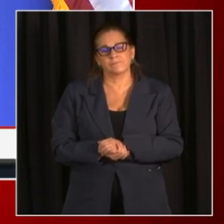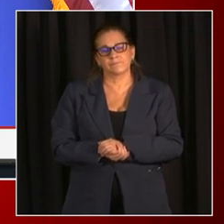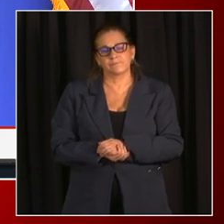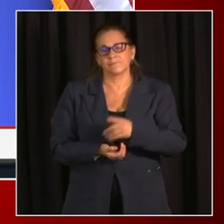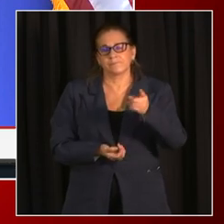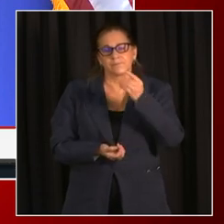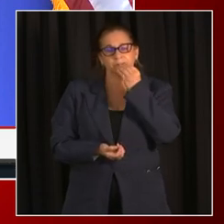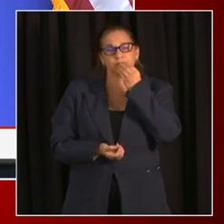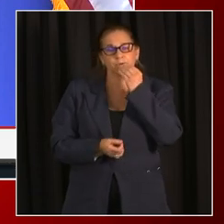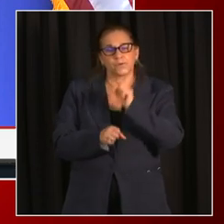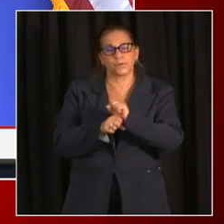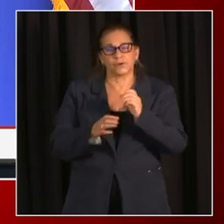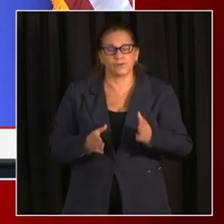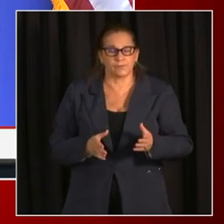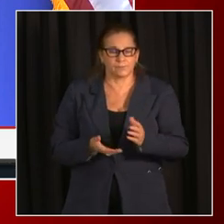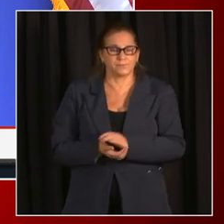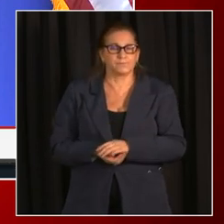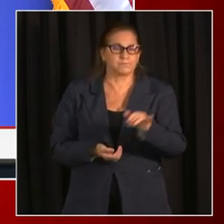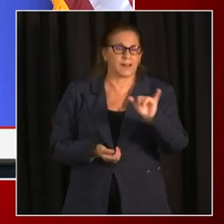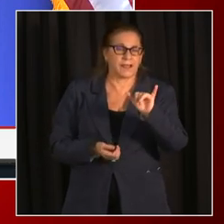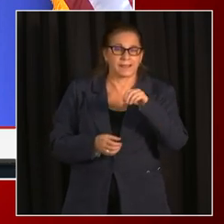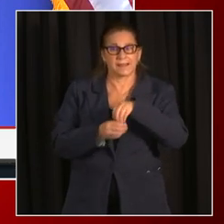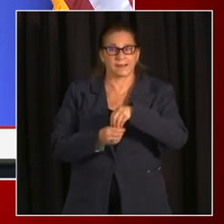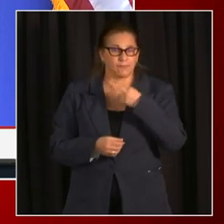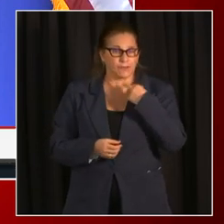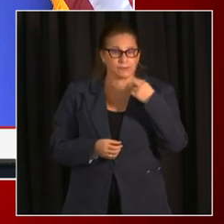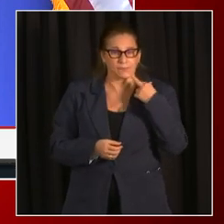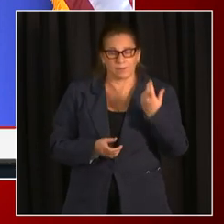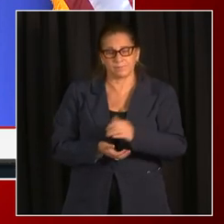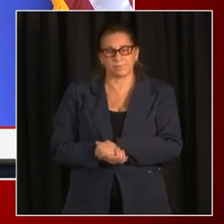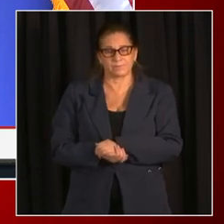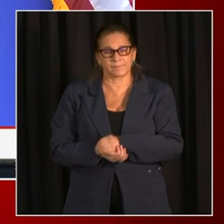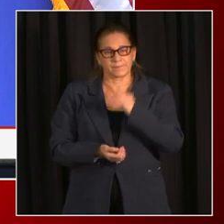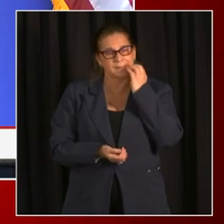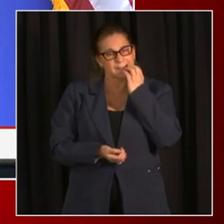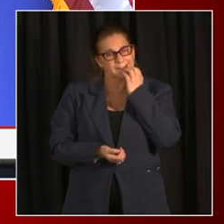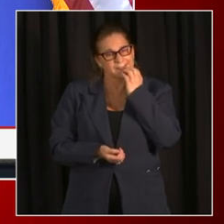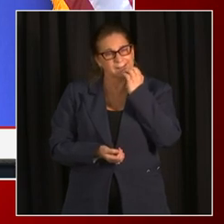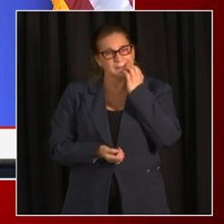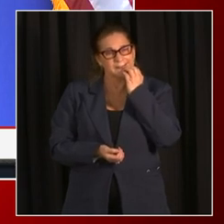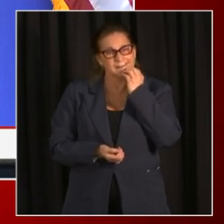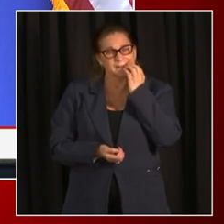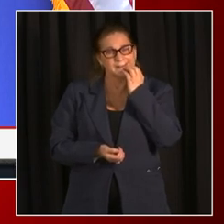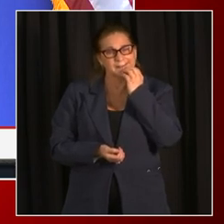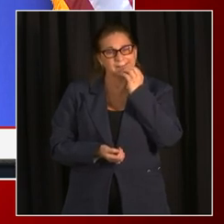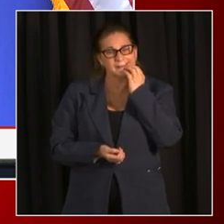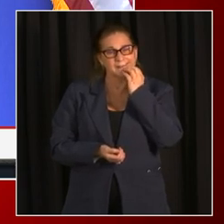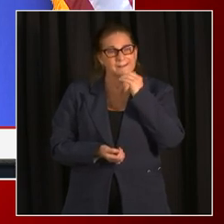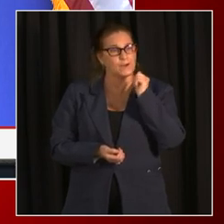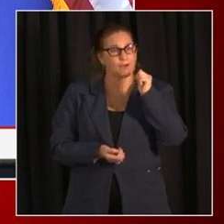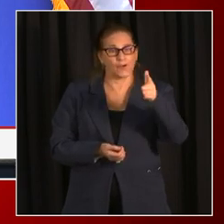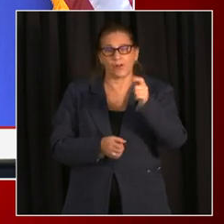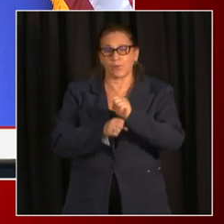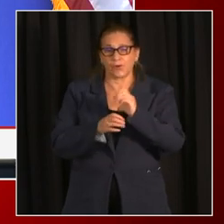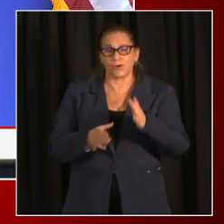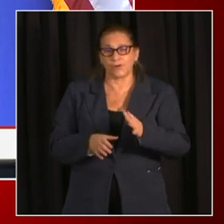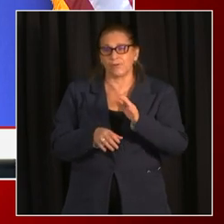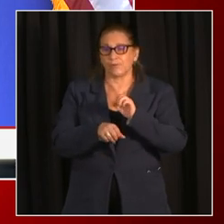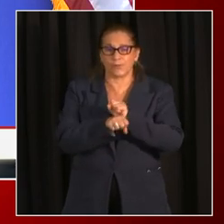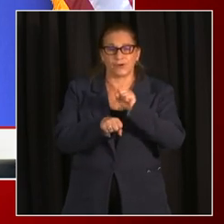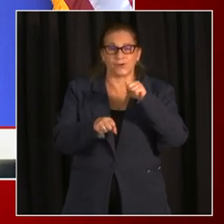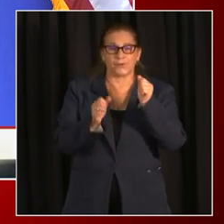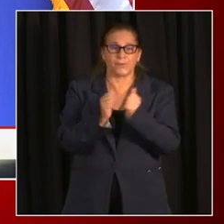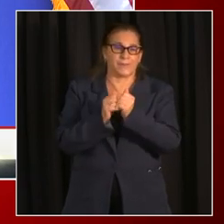workers as it relates to restaurants. Well, there's an entire food worker, when we talk about food retail establishments, the